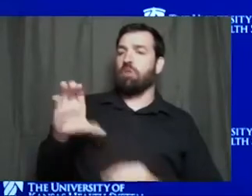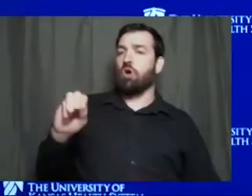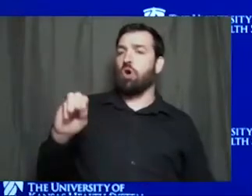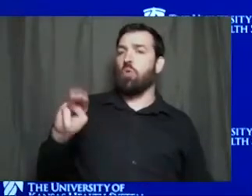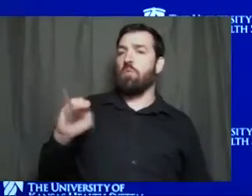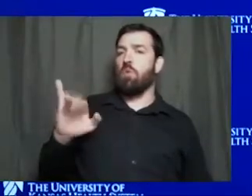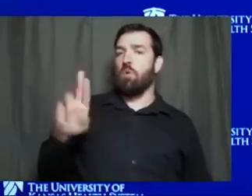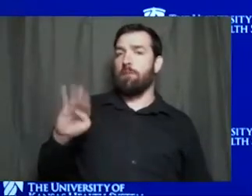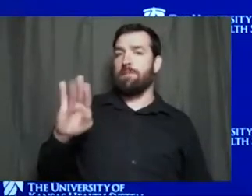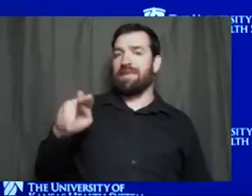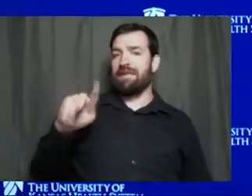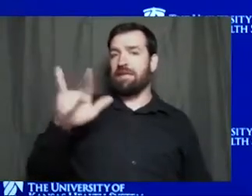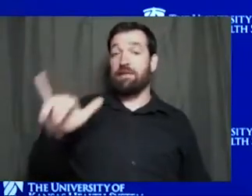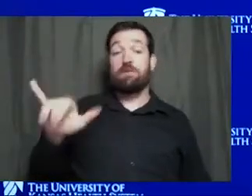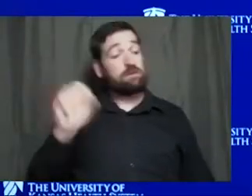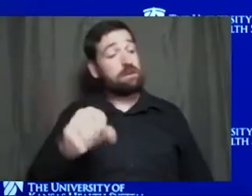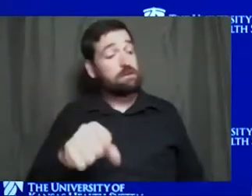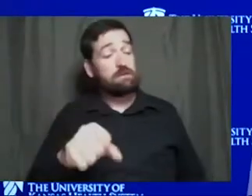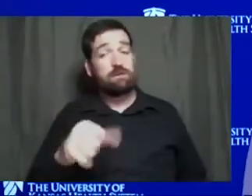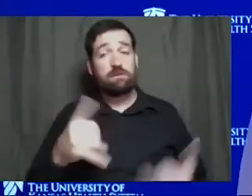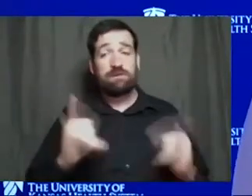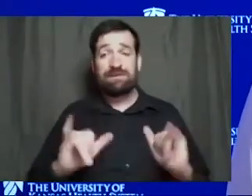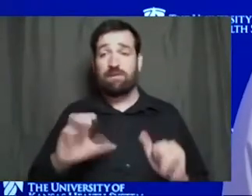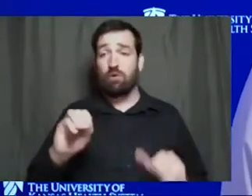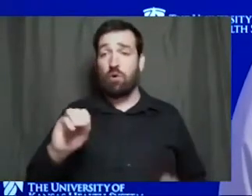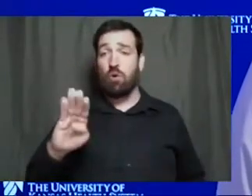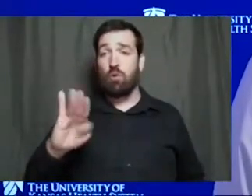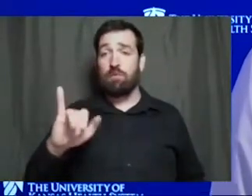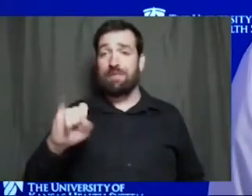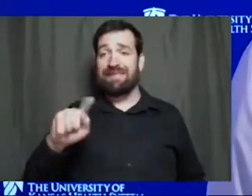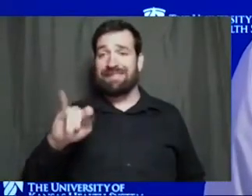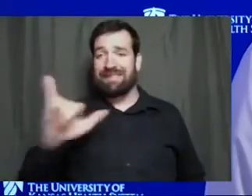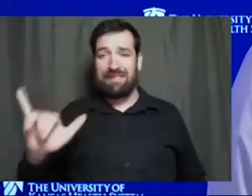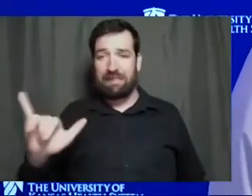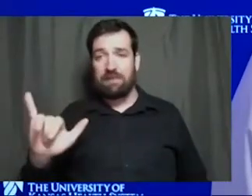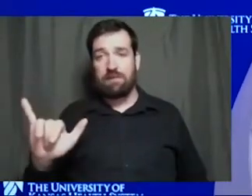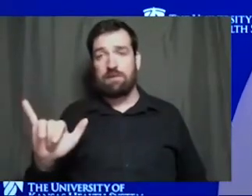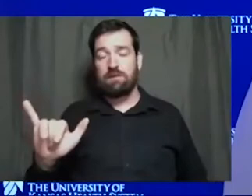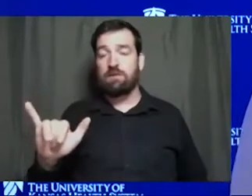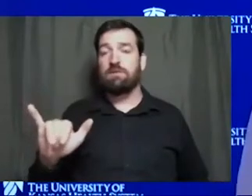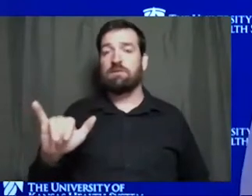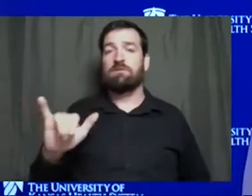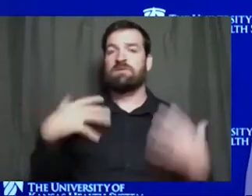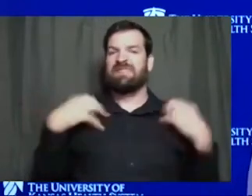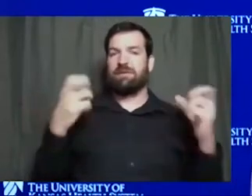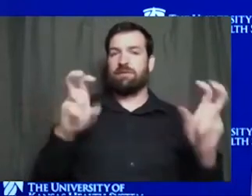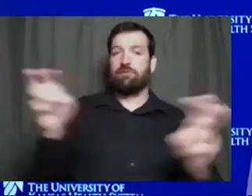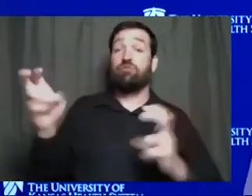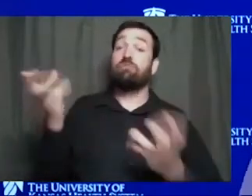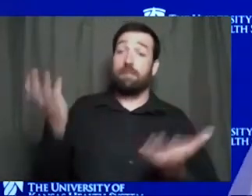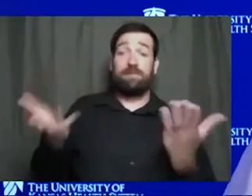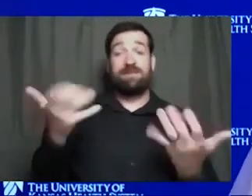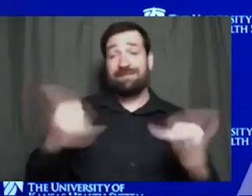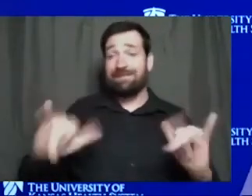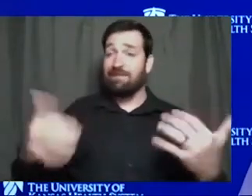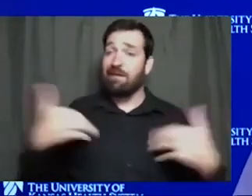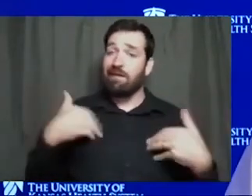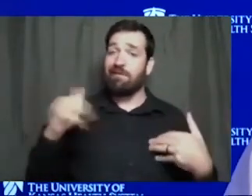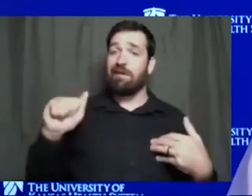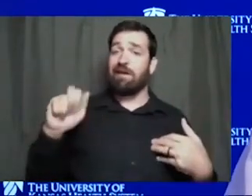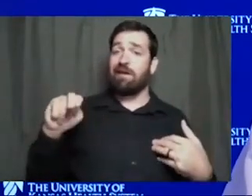consider obesity a comorbid condition. Now, you may still create antibodies and have those T-cell